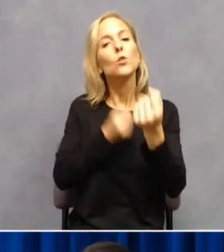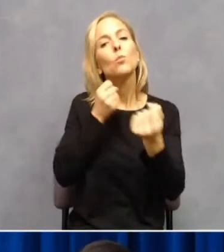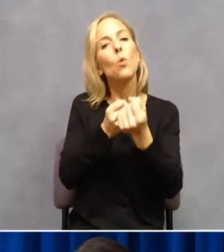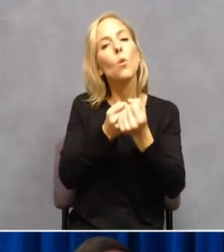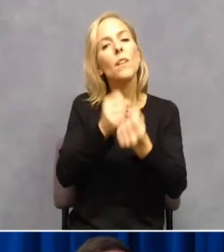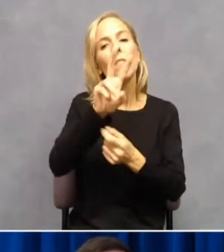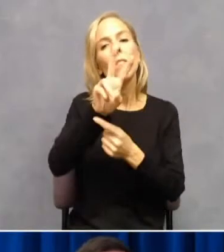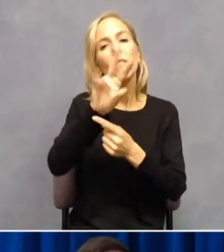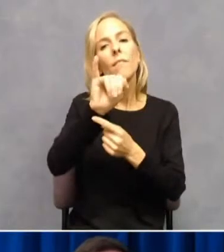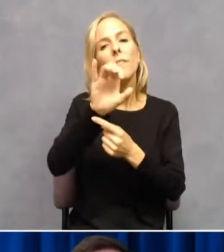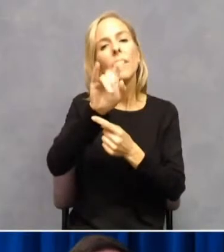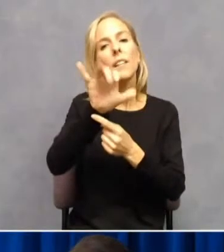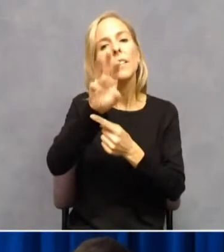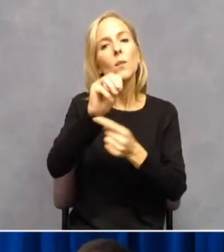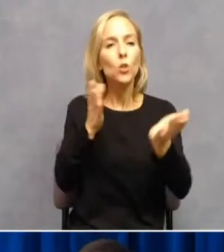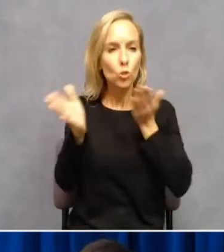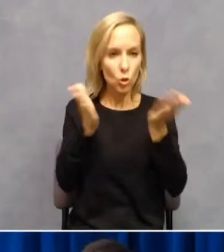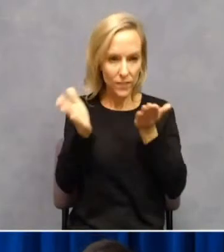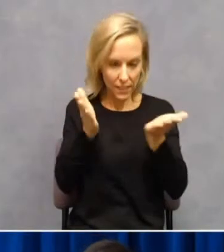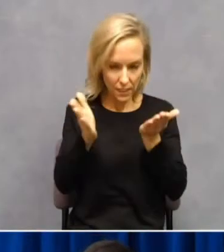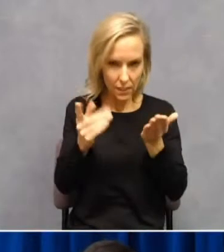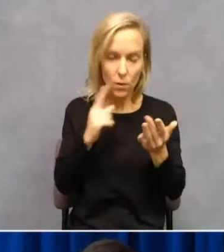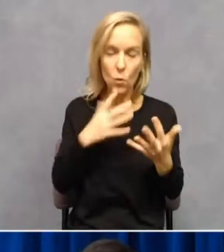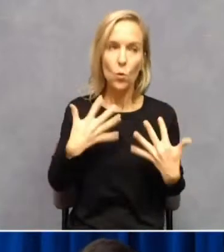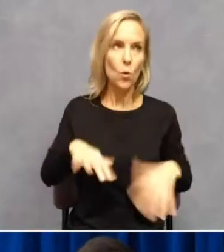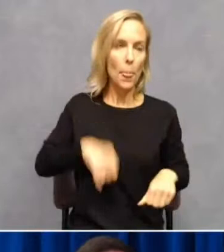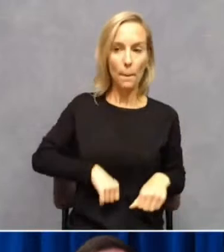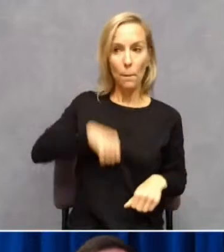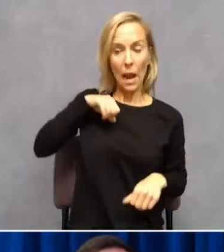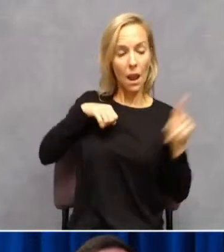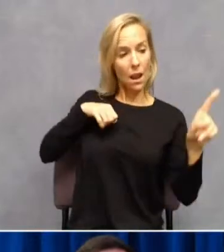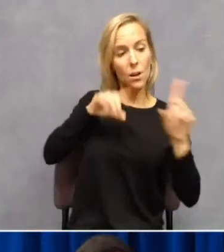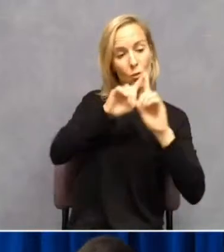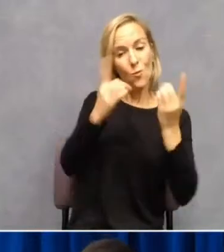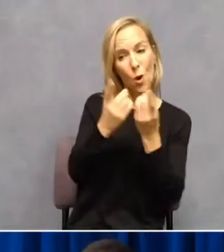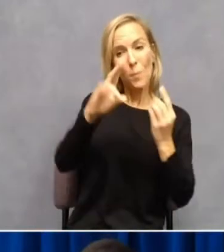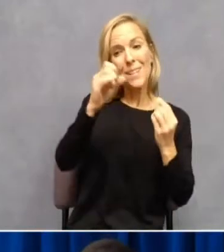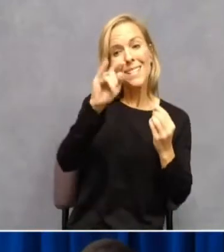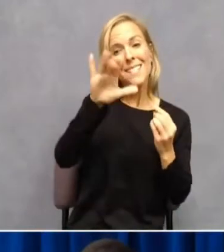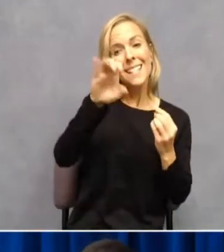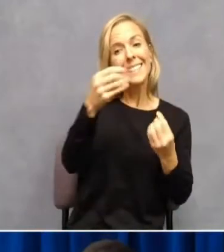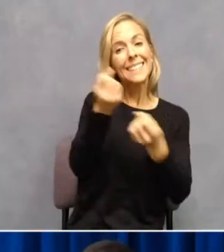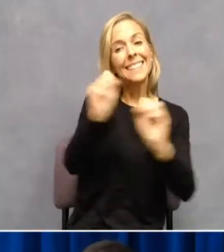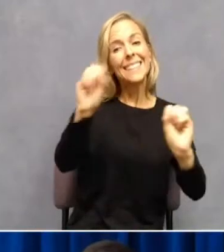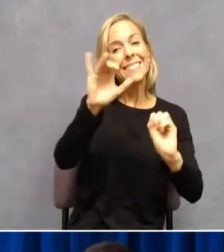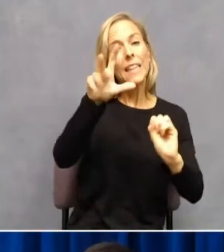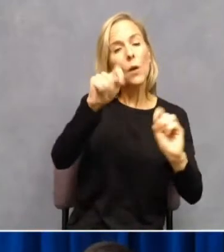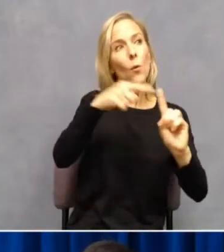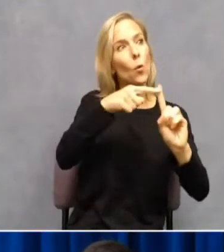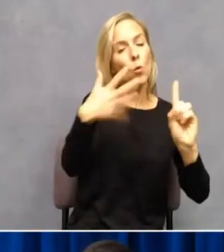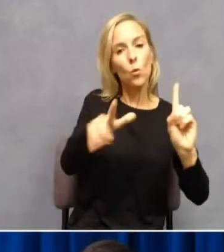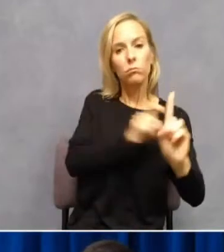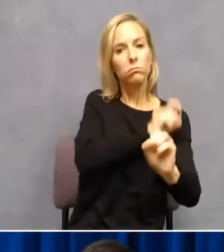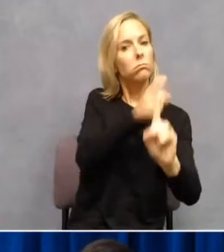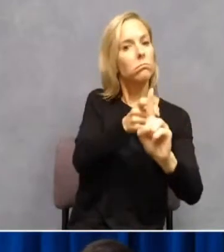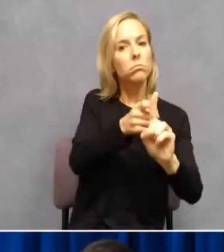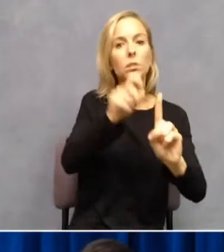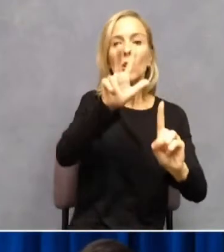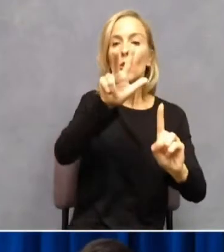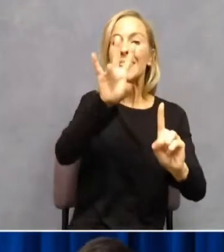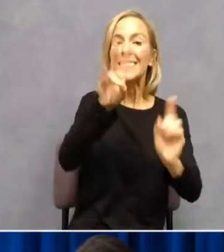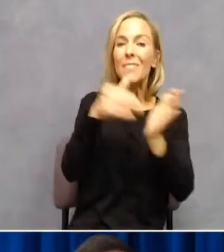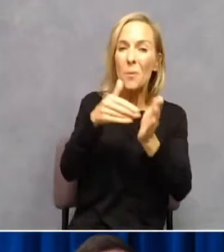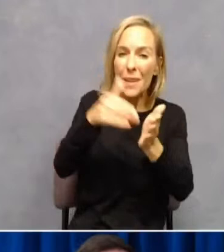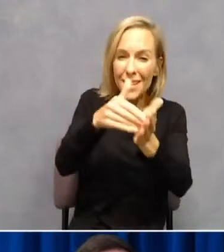announce that the Justice and Public Safety Cabinet has awarded $37 million in grant funding to 133